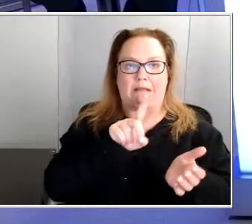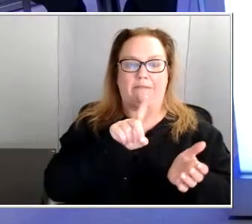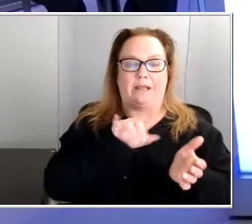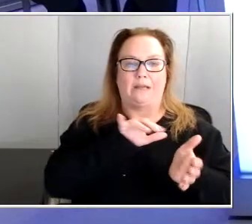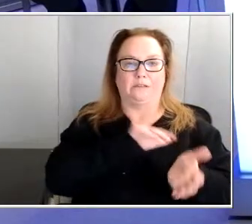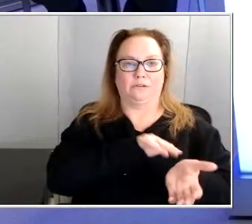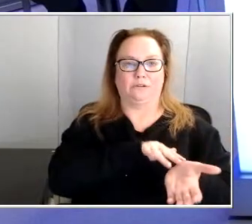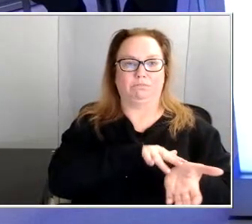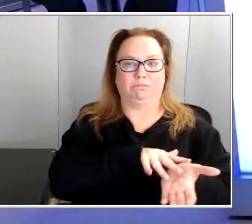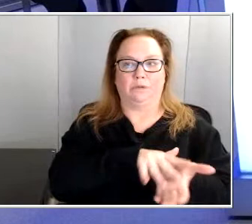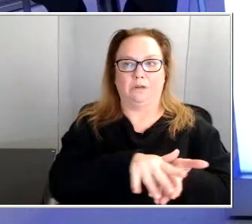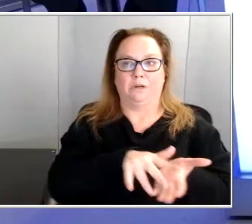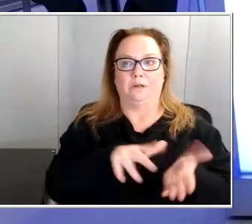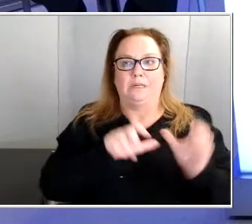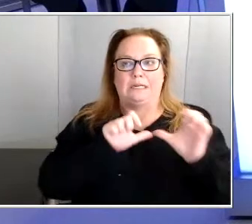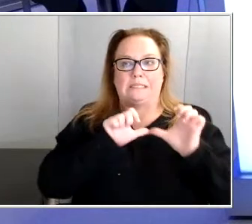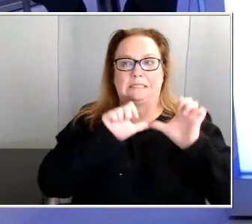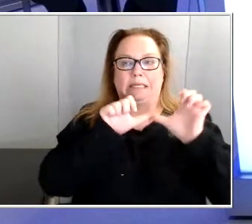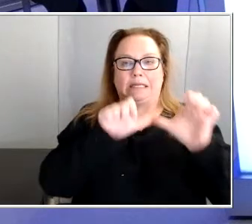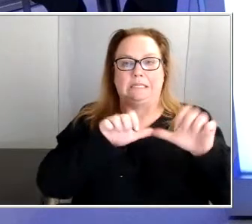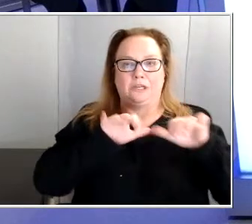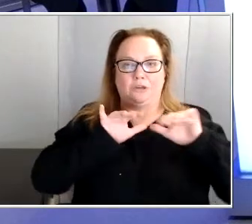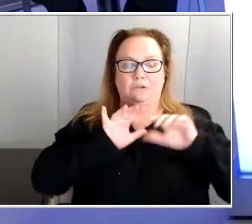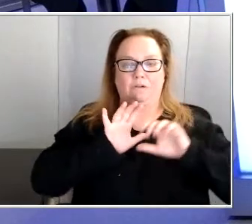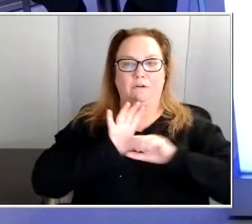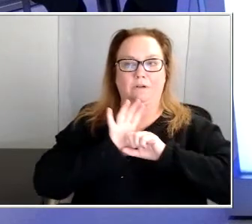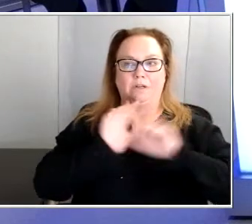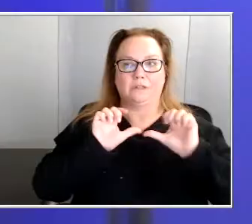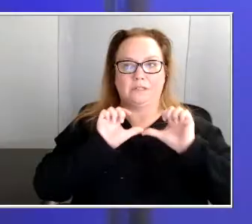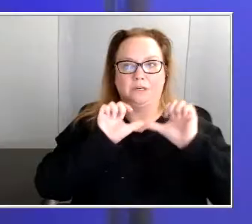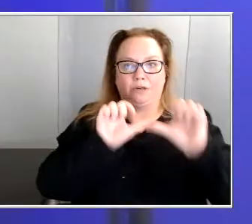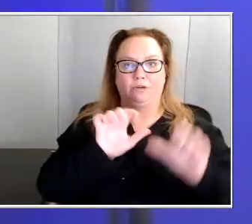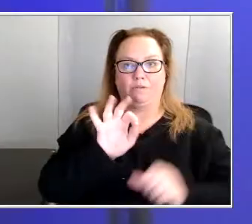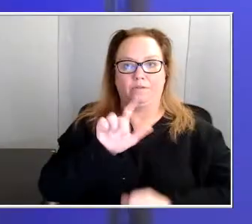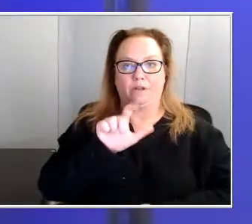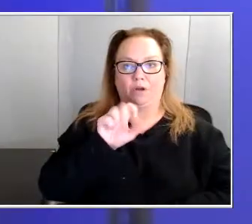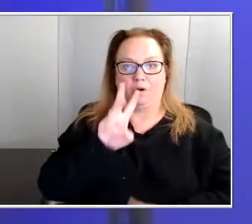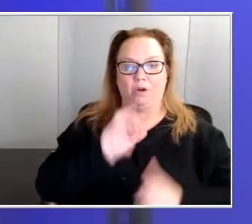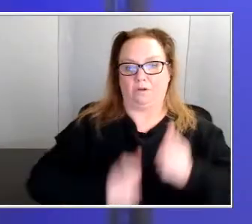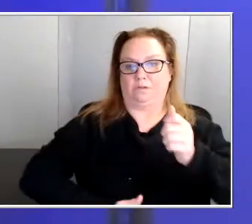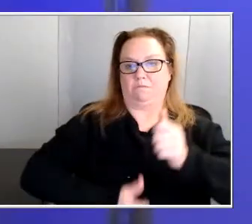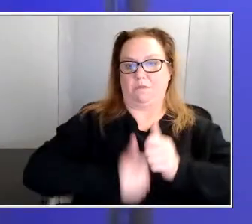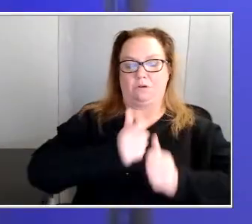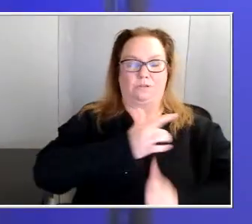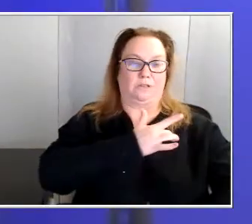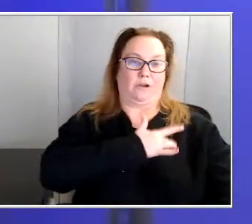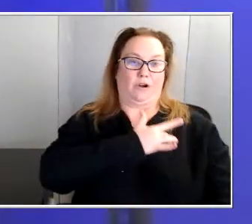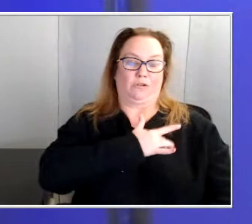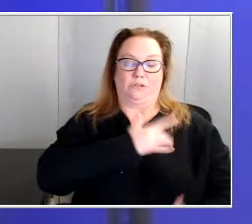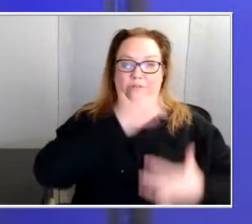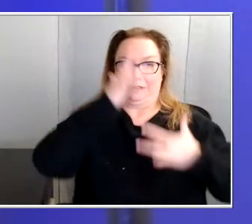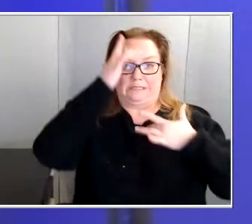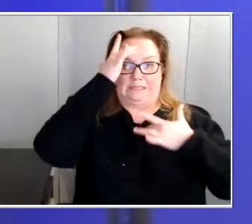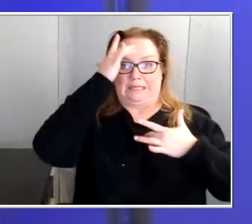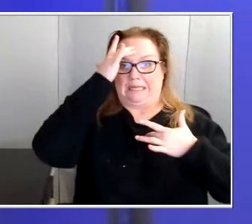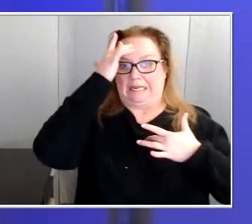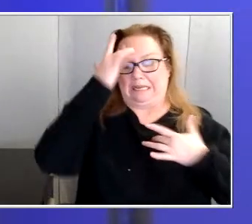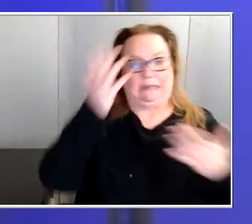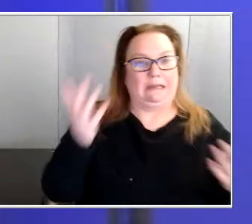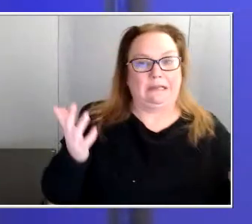on? No, it's a continuous flow pump. So for most of these hearts, the hearts are so sick that they no longer effectively